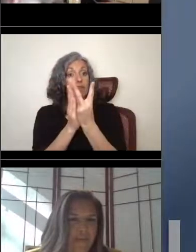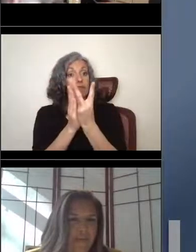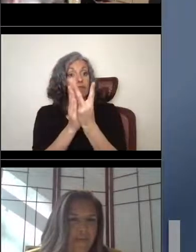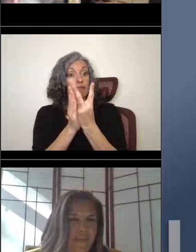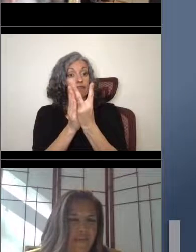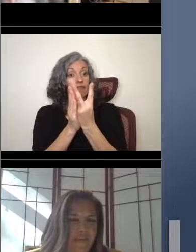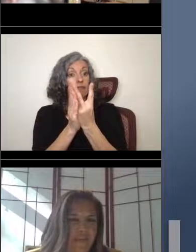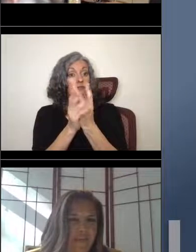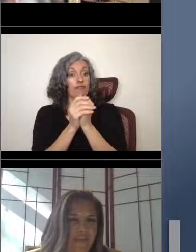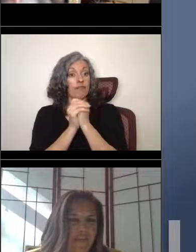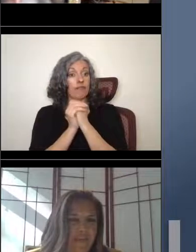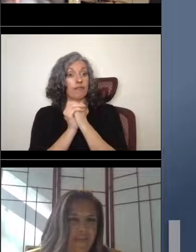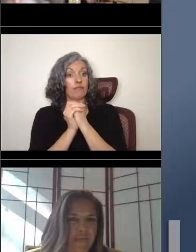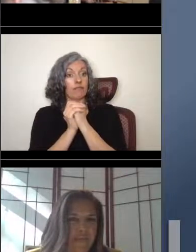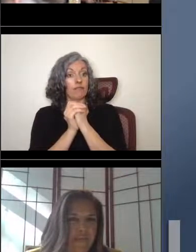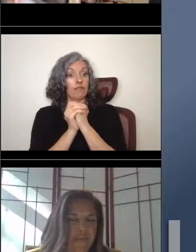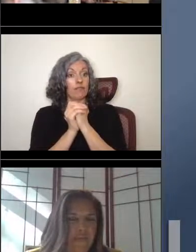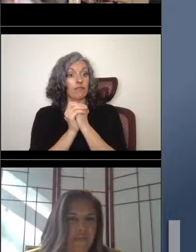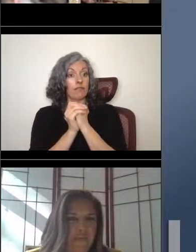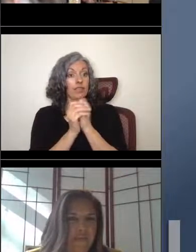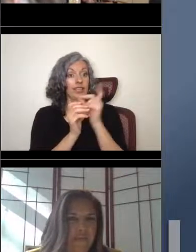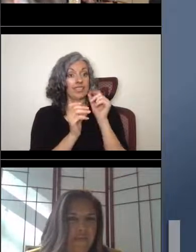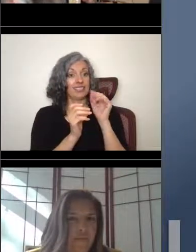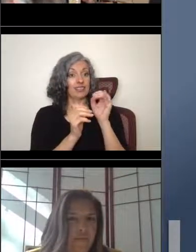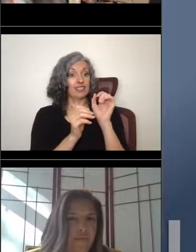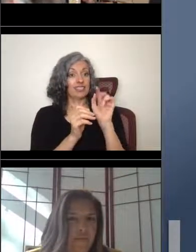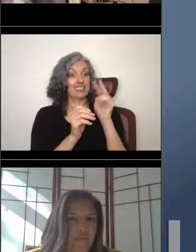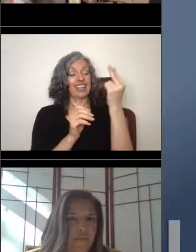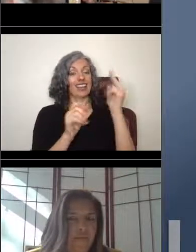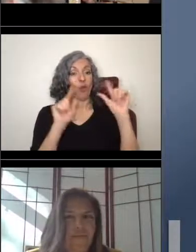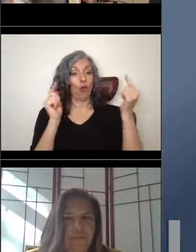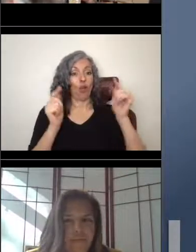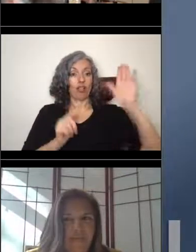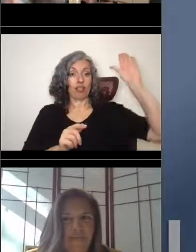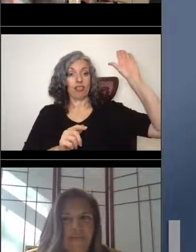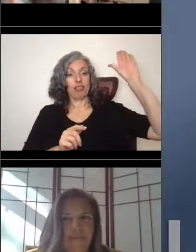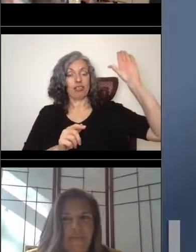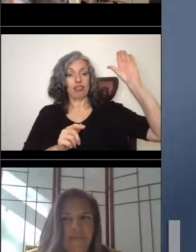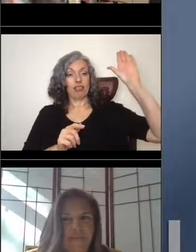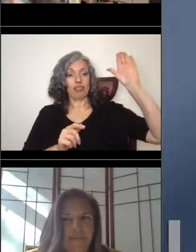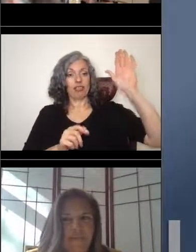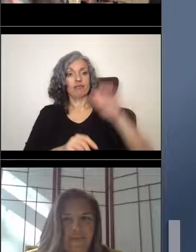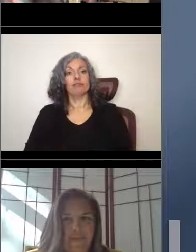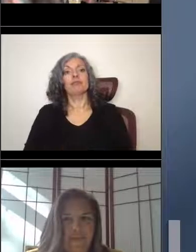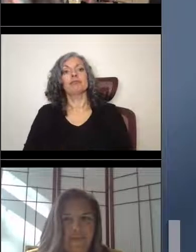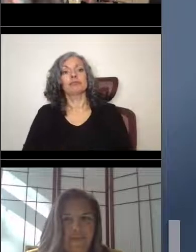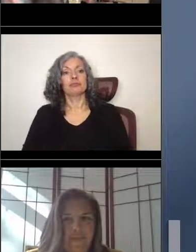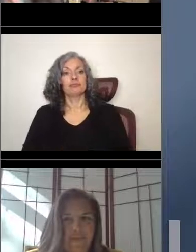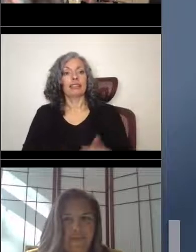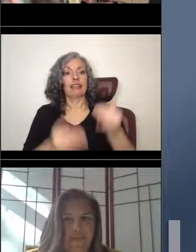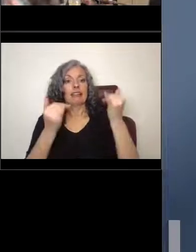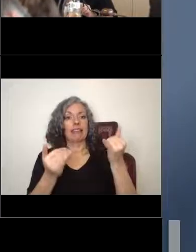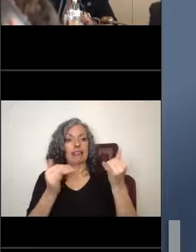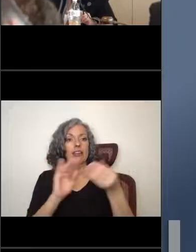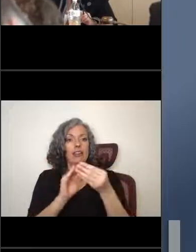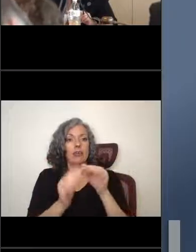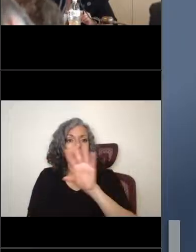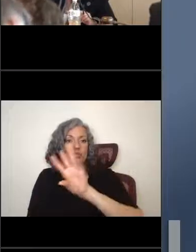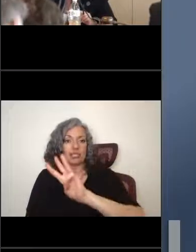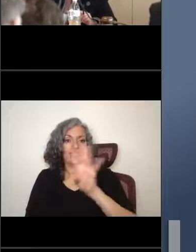moves, Falcone seconds. All those in favor? Aye. Excellent. Okay, we are now on item